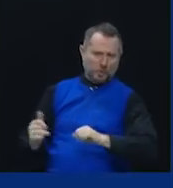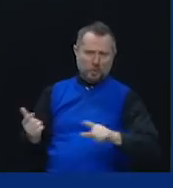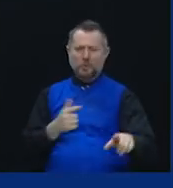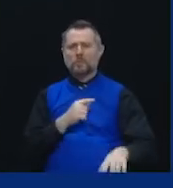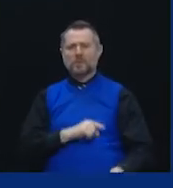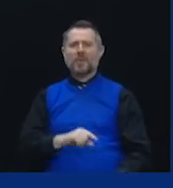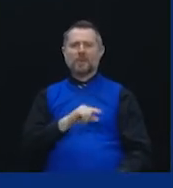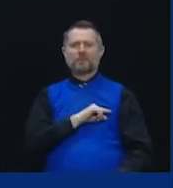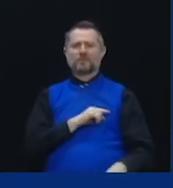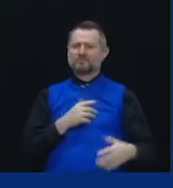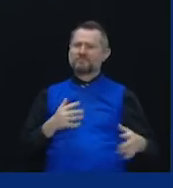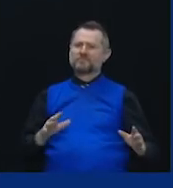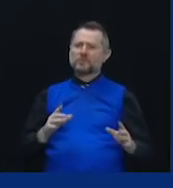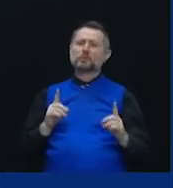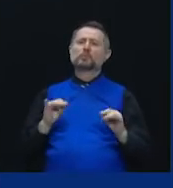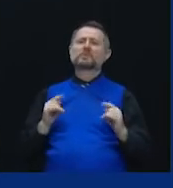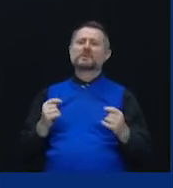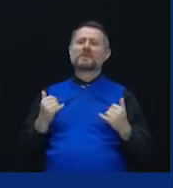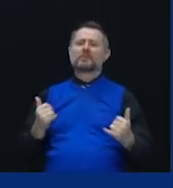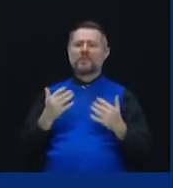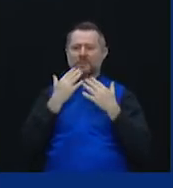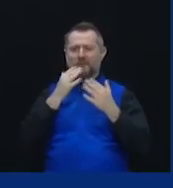And do it today. Thank you, and God bless you.